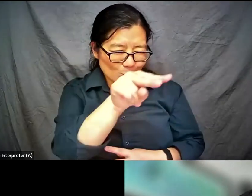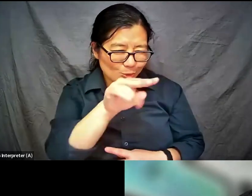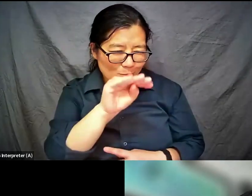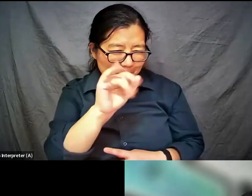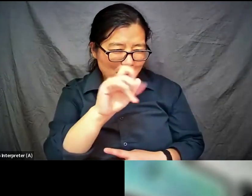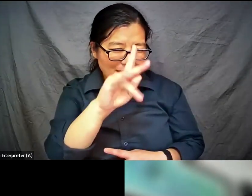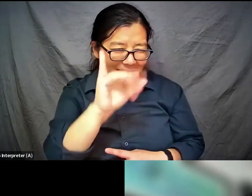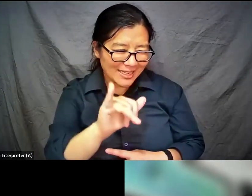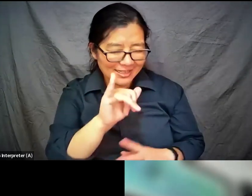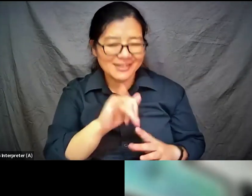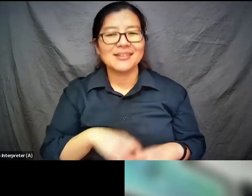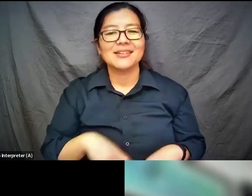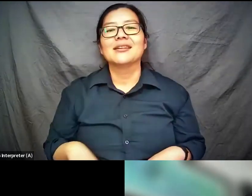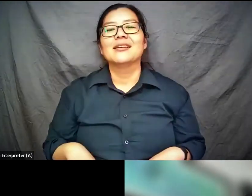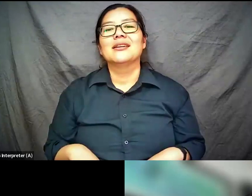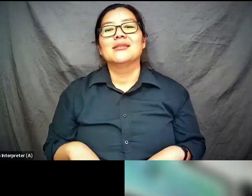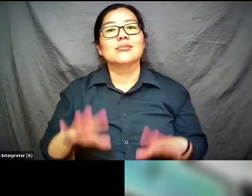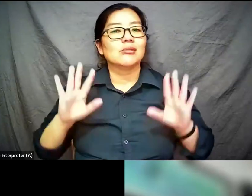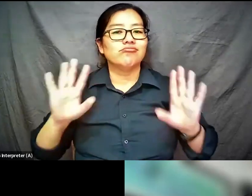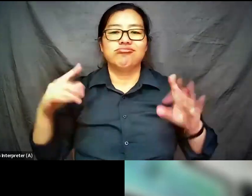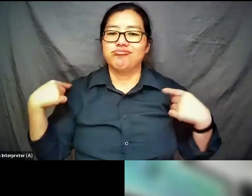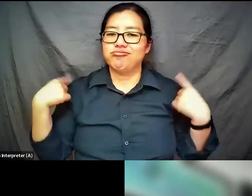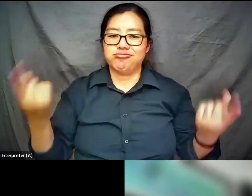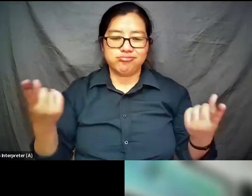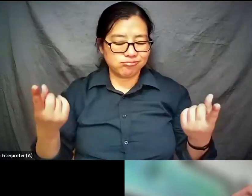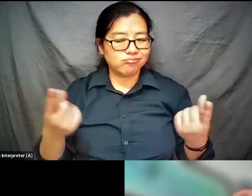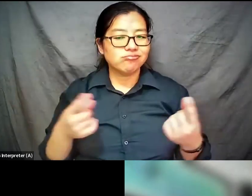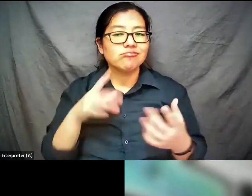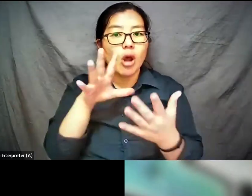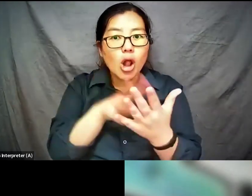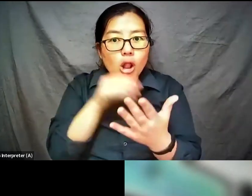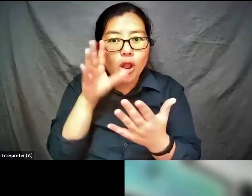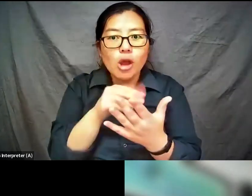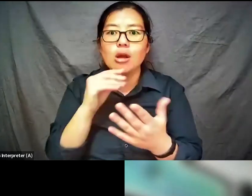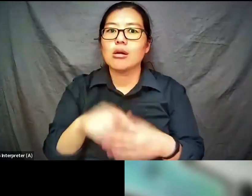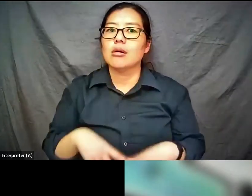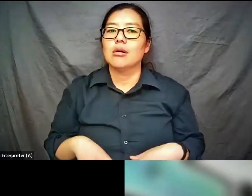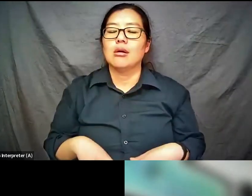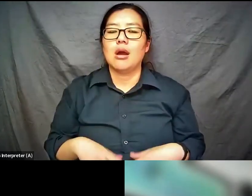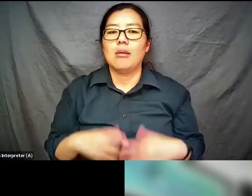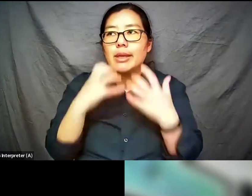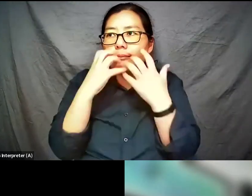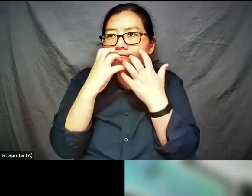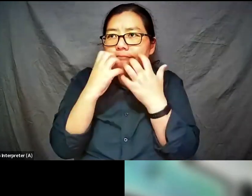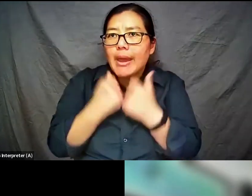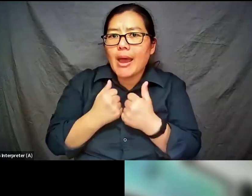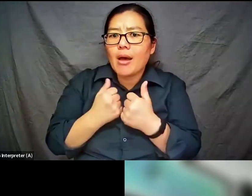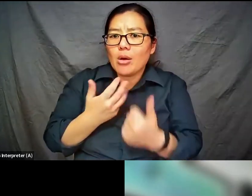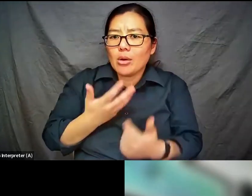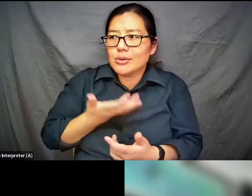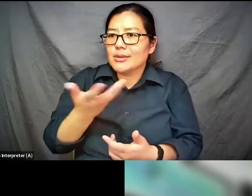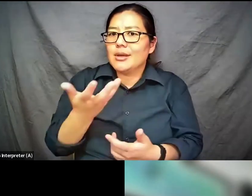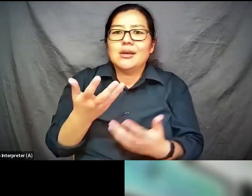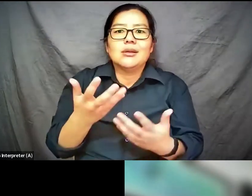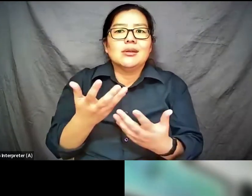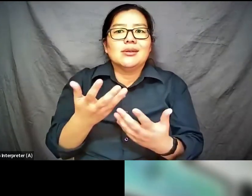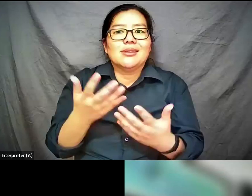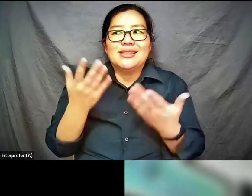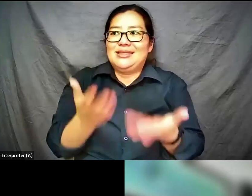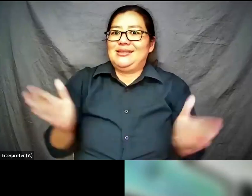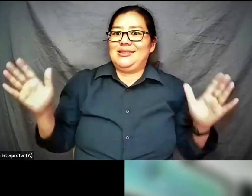Thanks for that, Kiki. Capriya back here on the mic. I just want to shout out like the Emerge